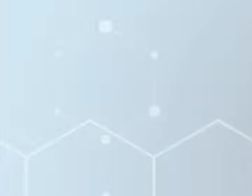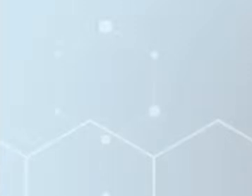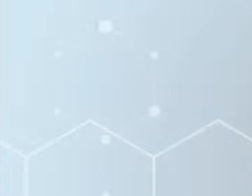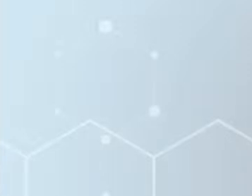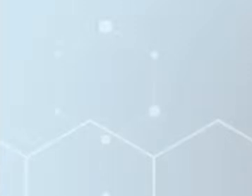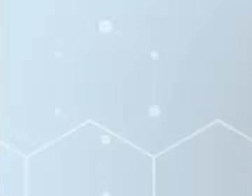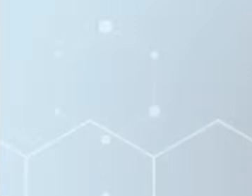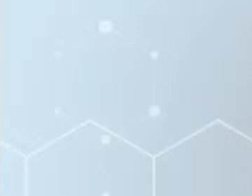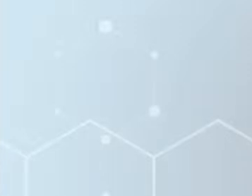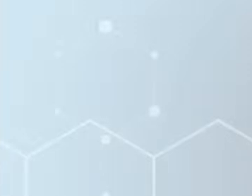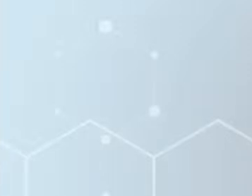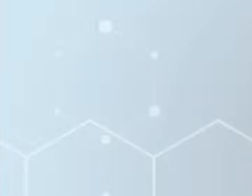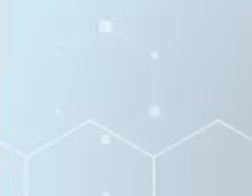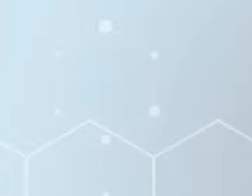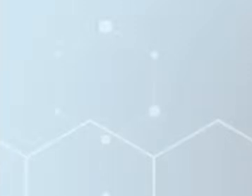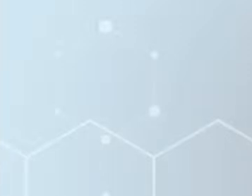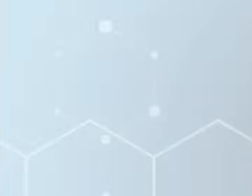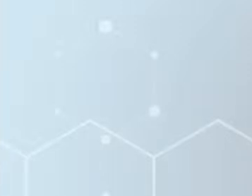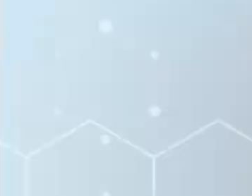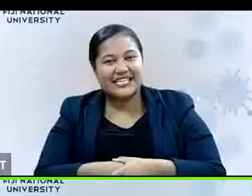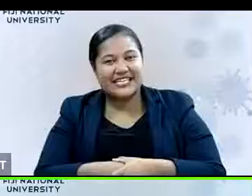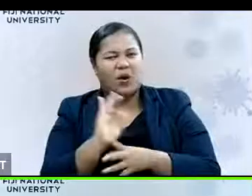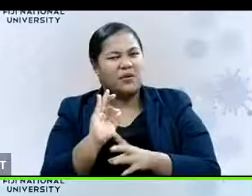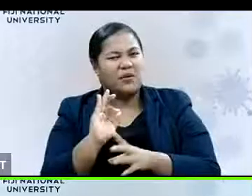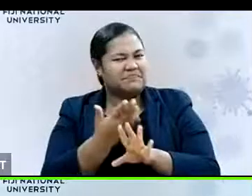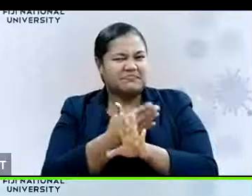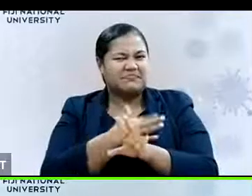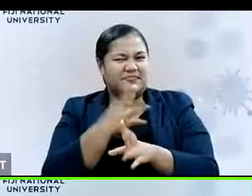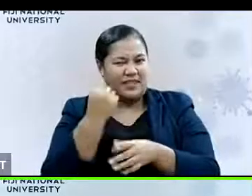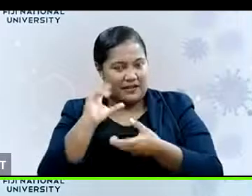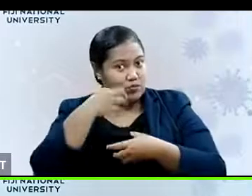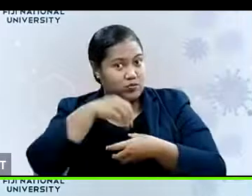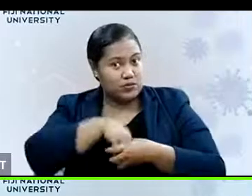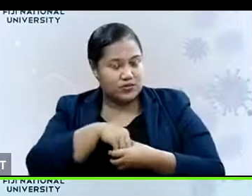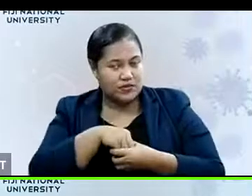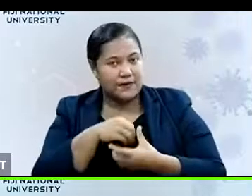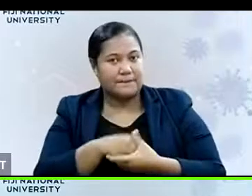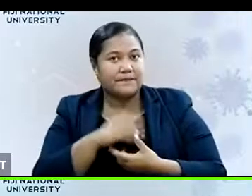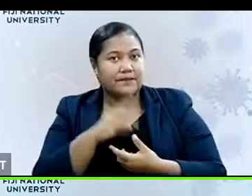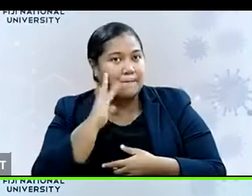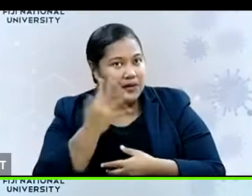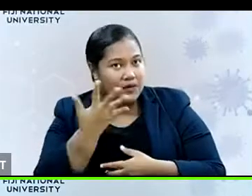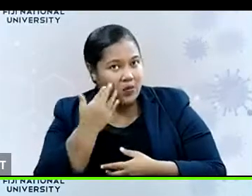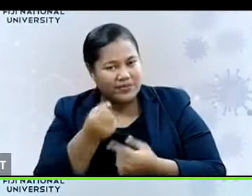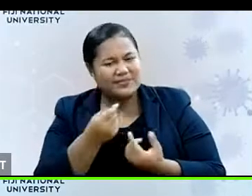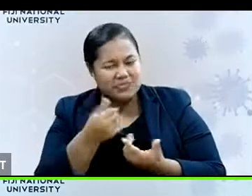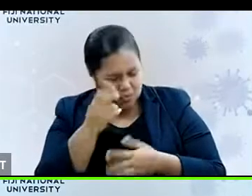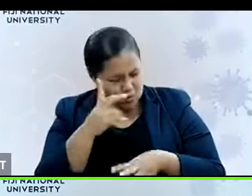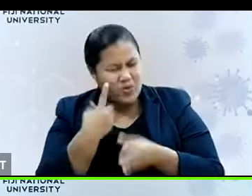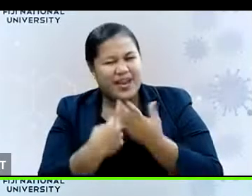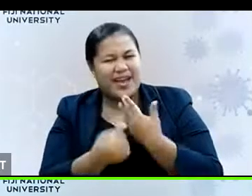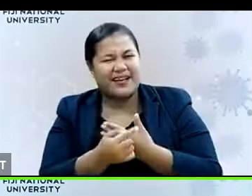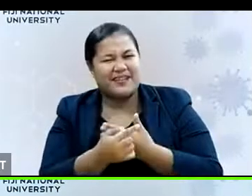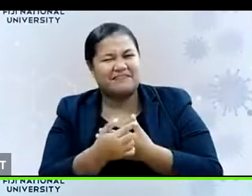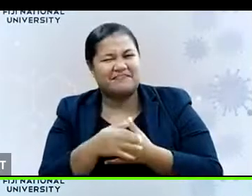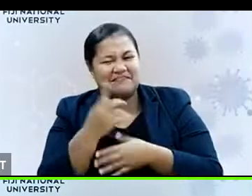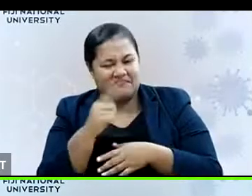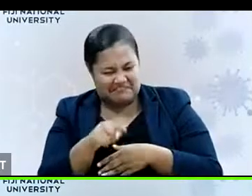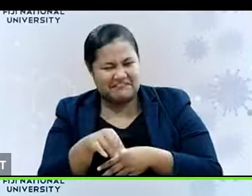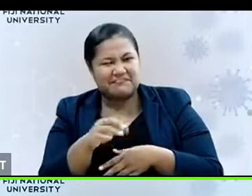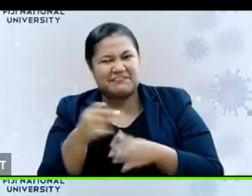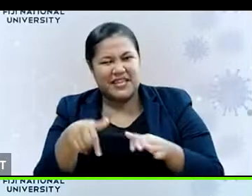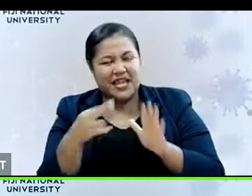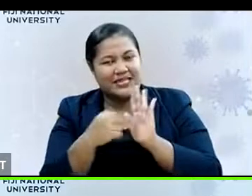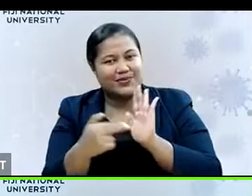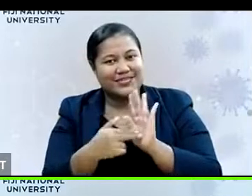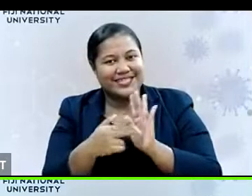not currently infectious and it's a historic infection. And we're encountering this a lot in New Zealand at the moment around